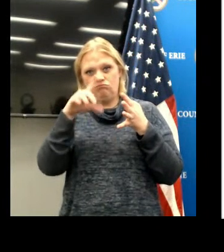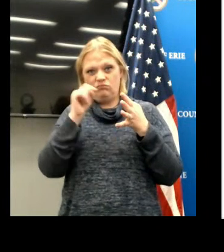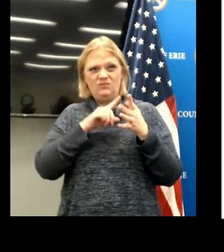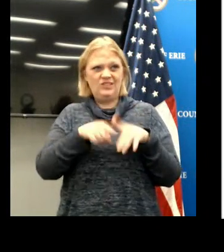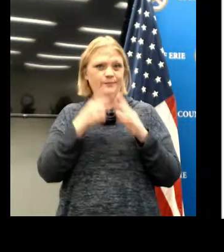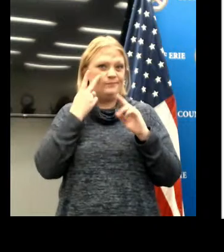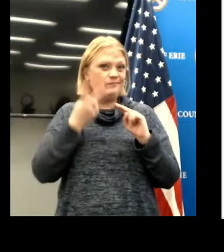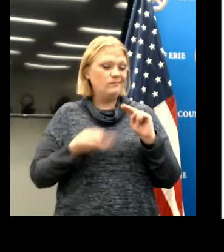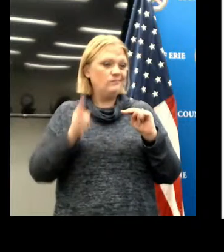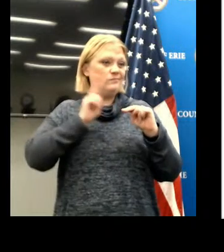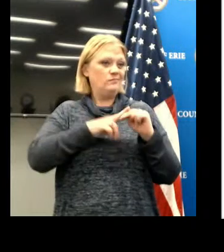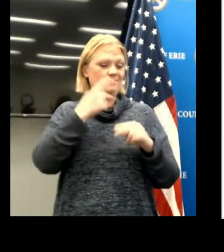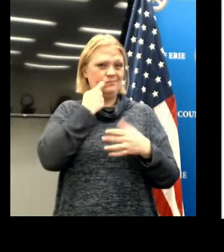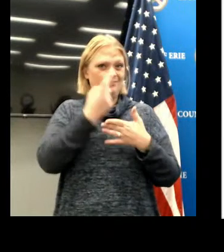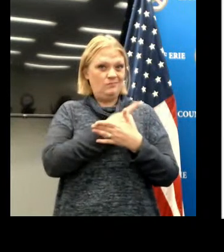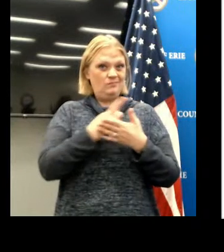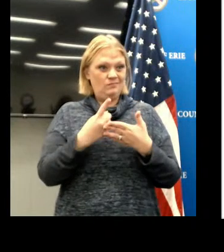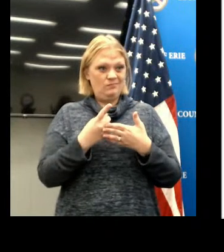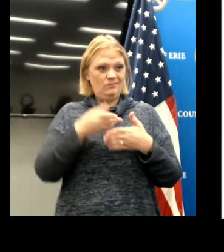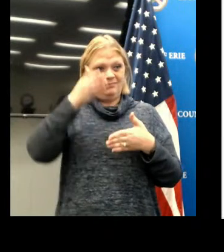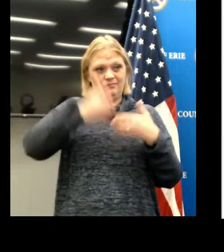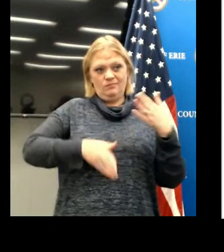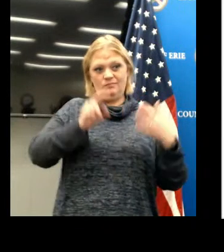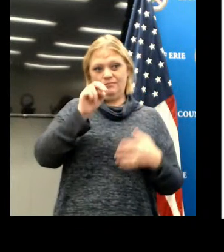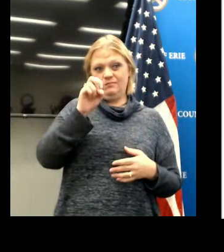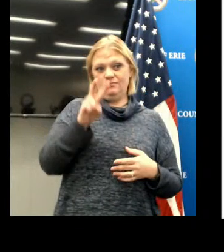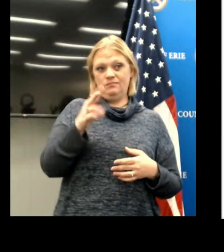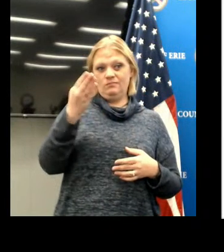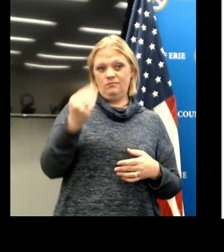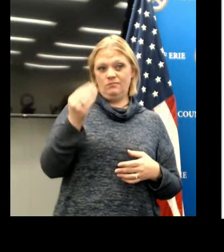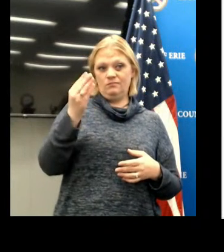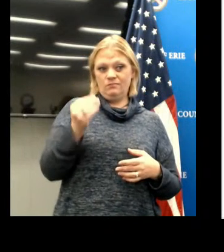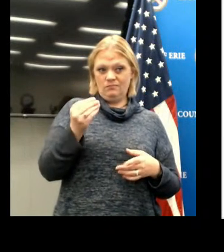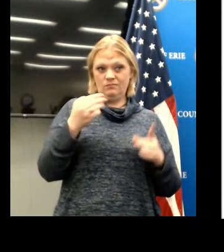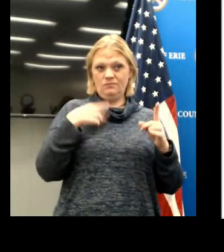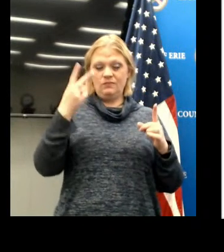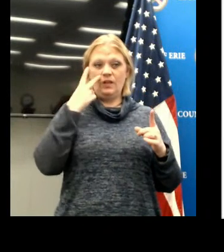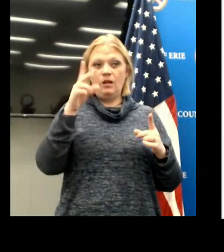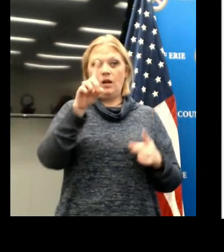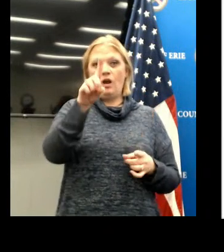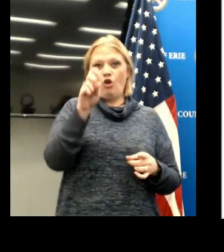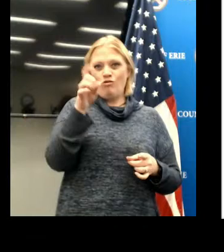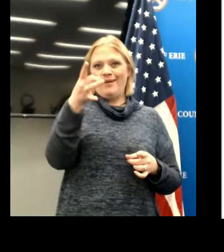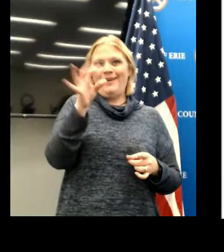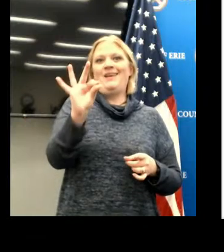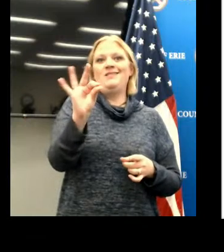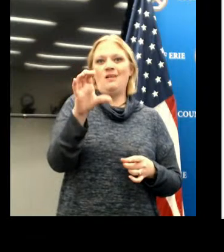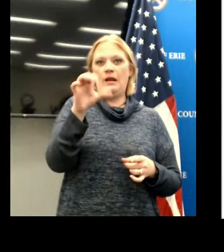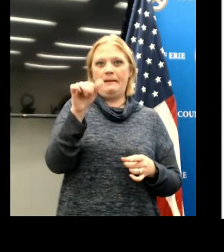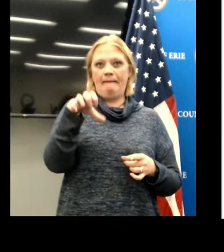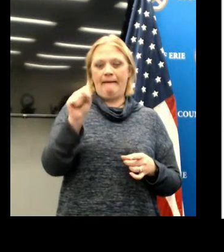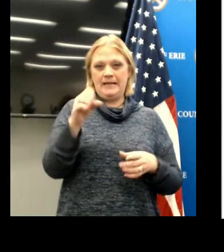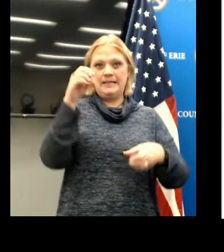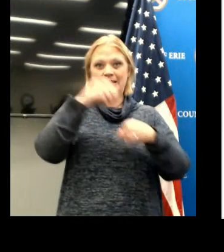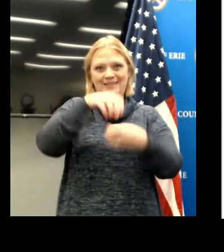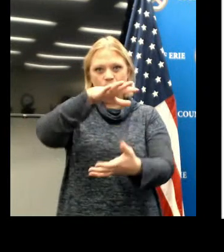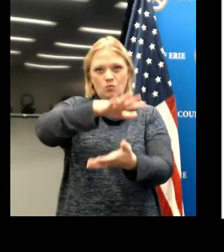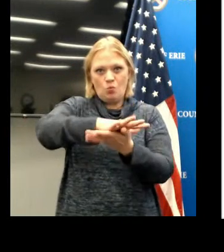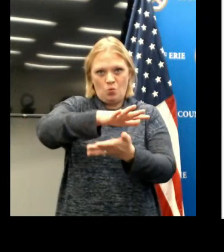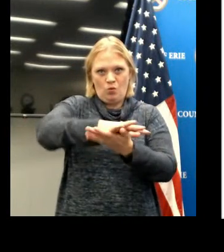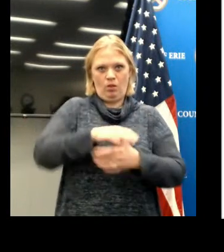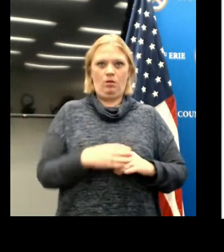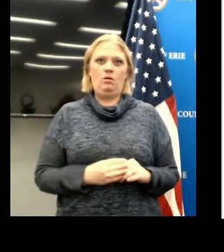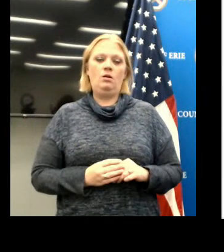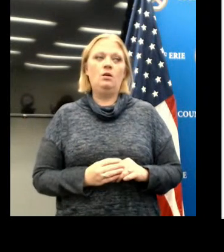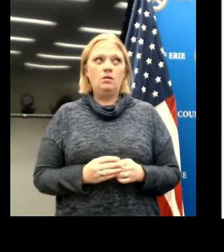and then this past week, the week ending November 14th, we saw 189 cases in schools. So,